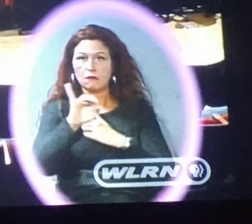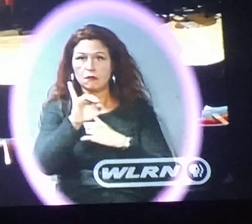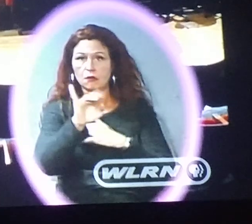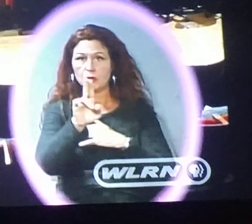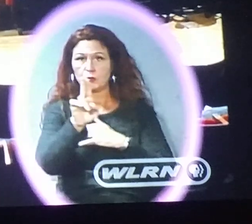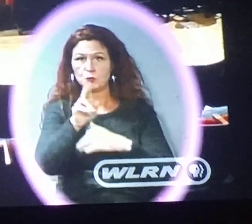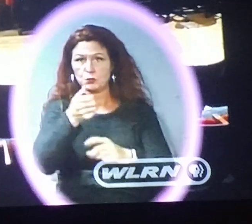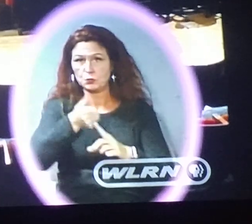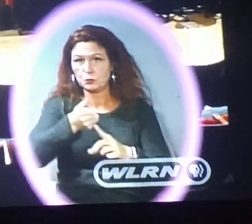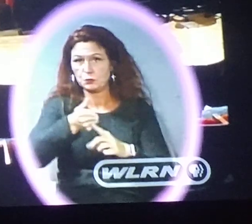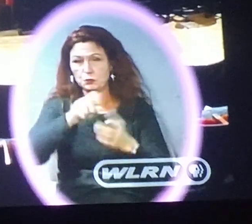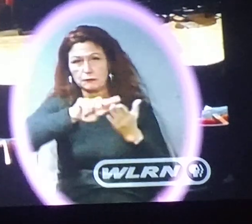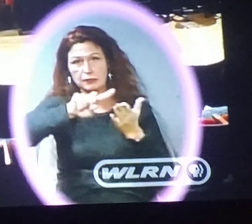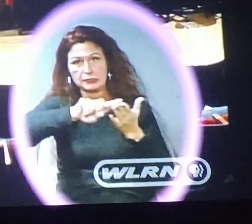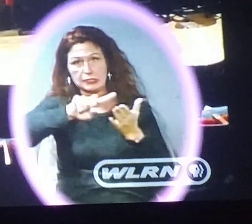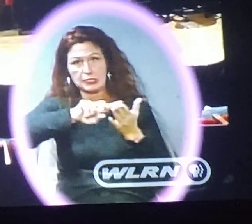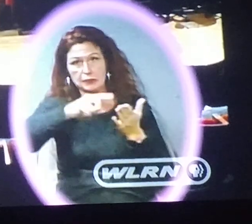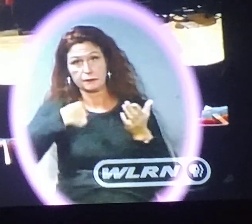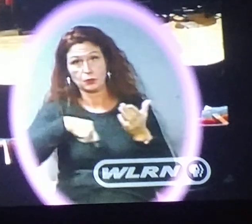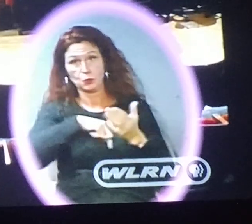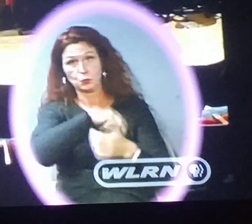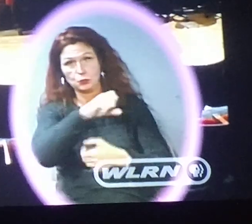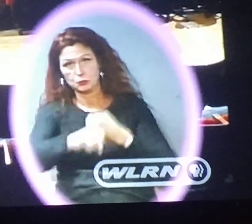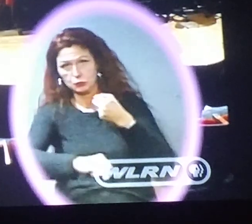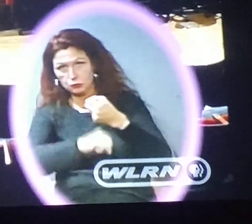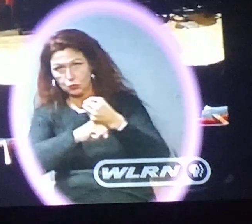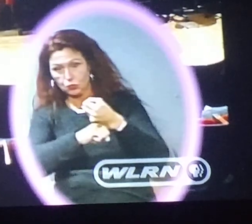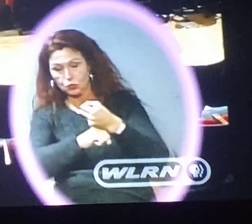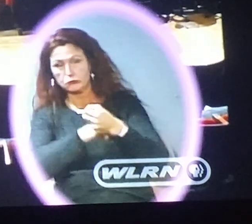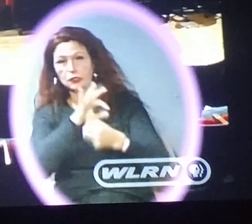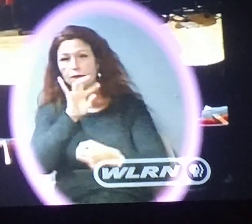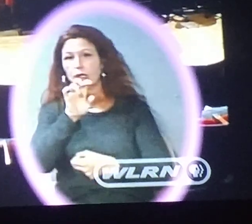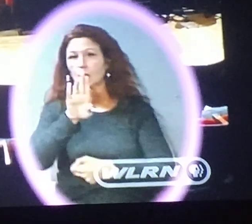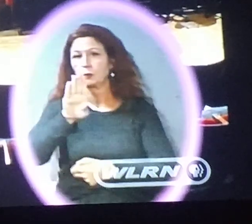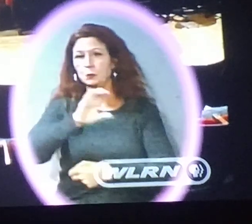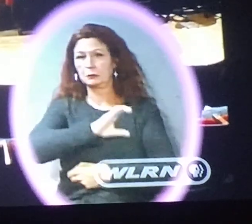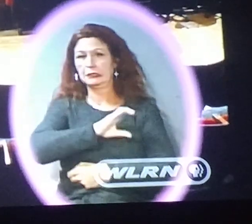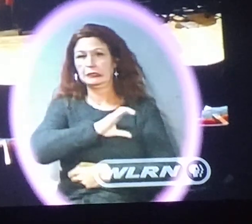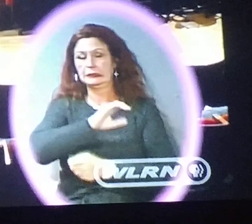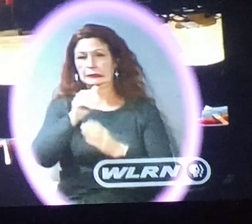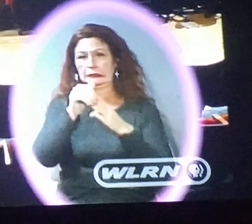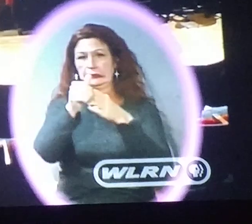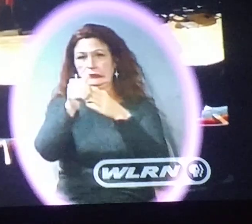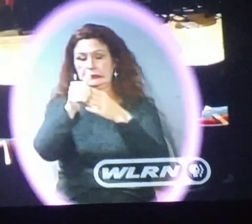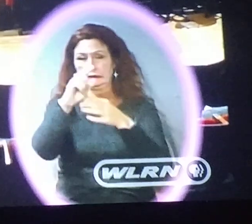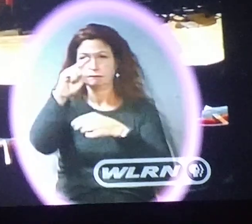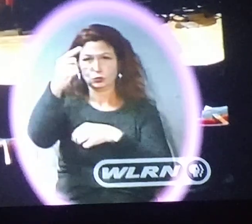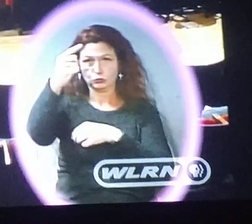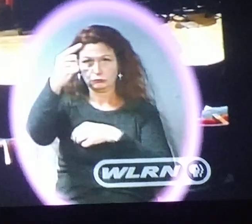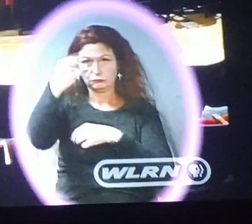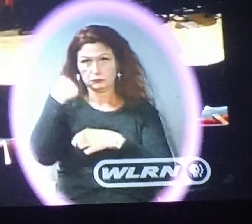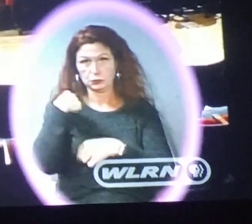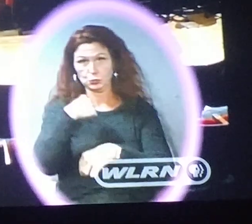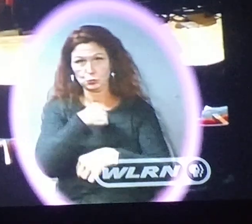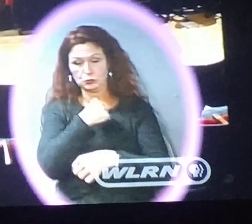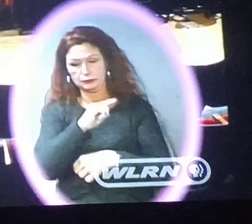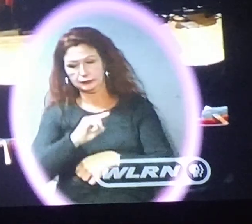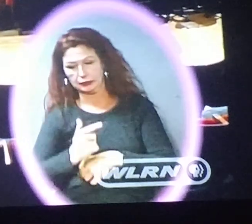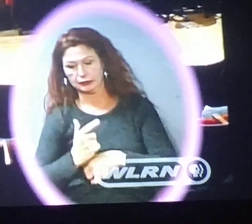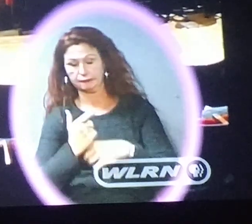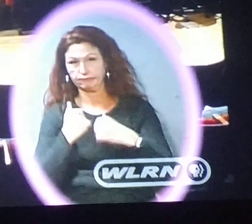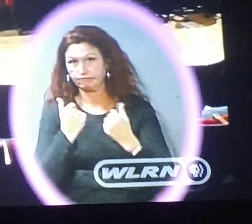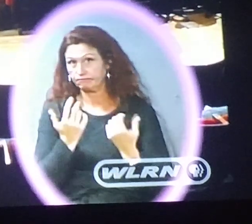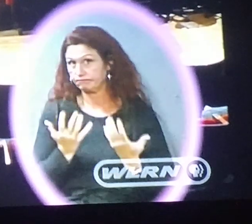investigating agency. We are the support agency. We are involved with them, but we can always be mindful that we